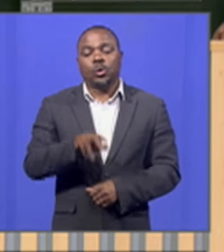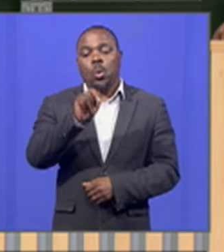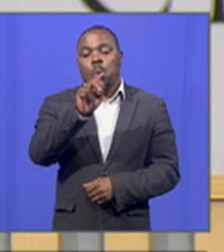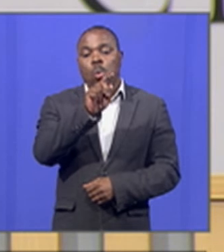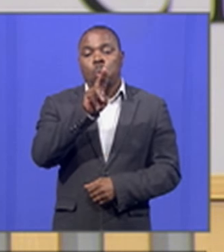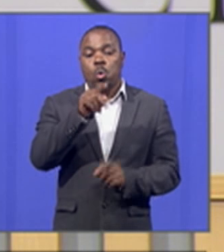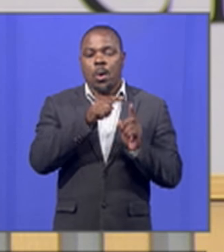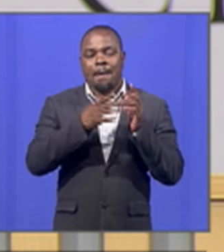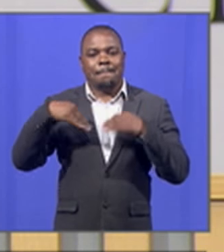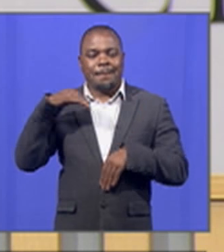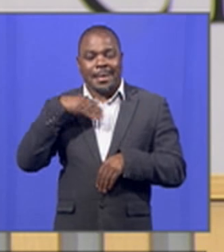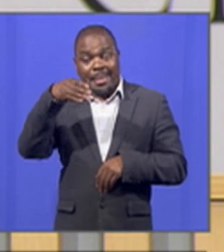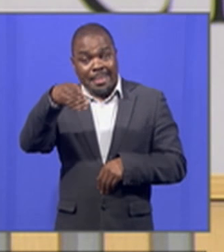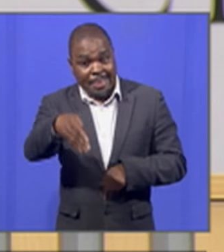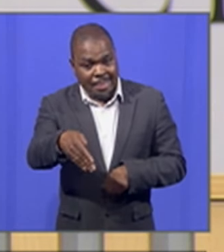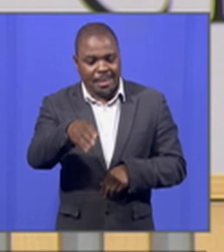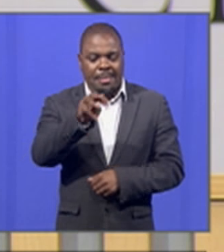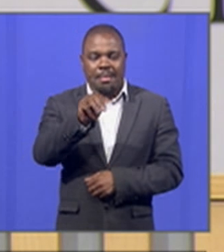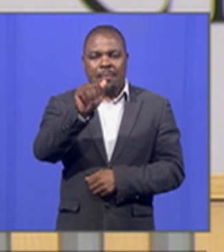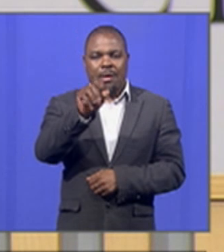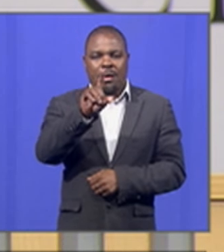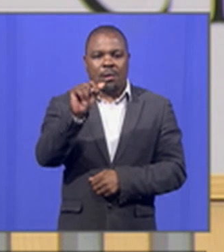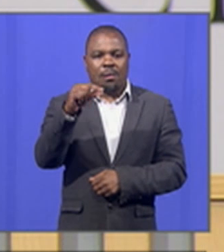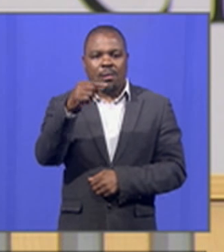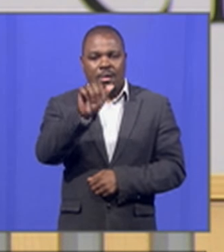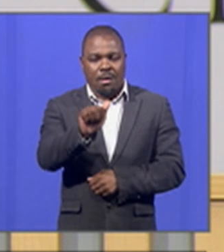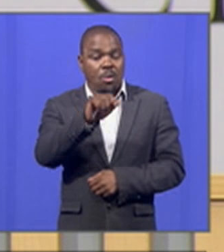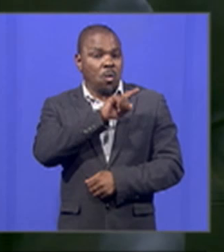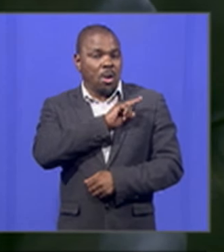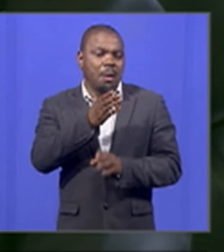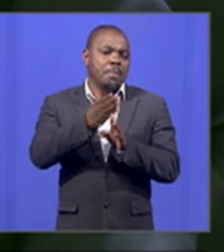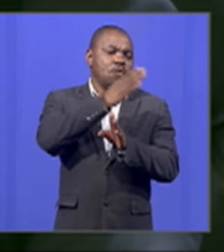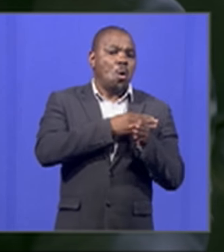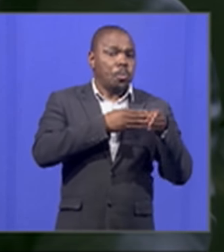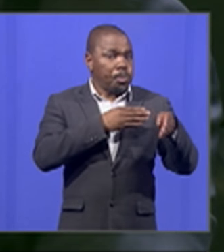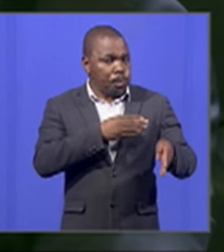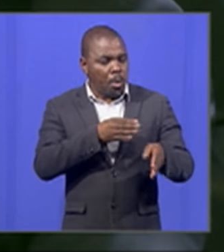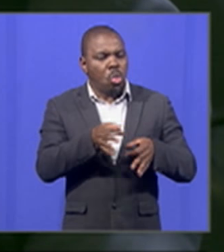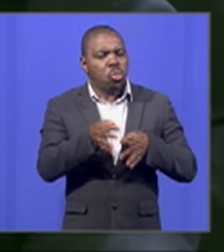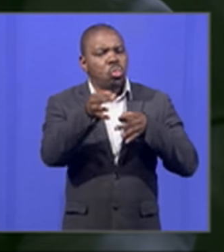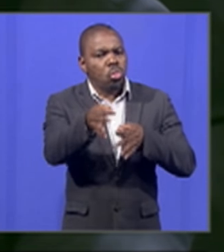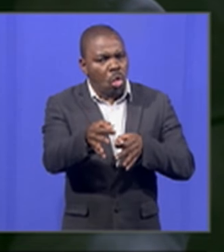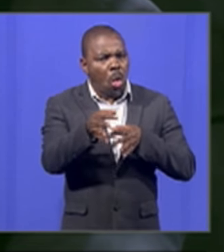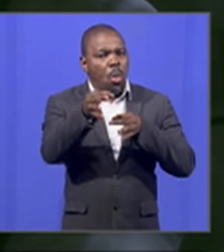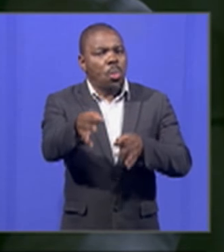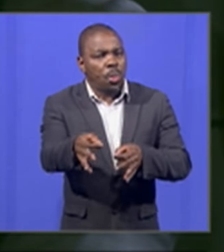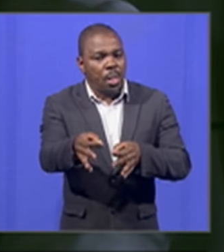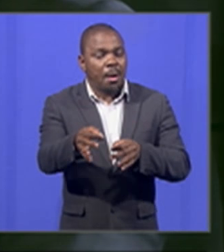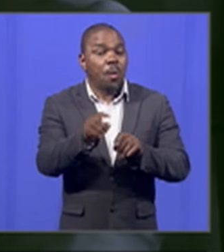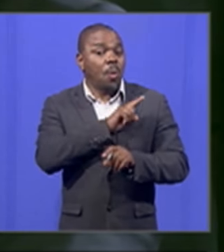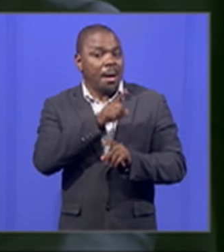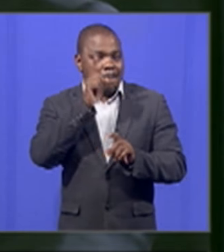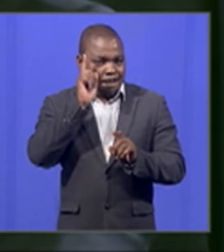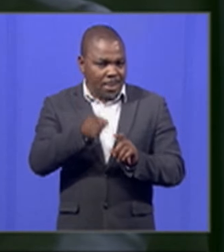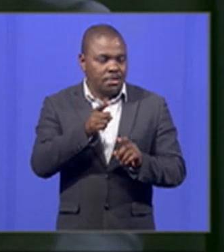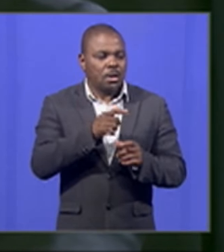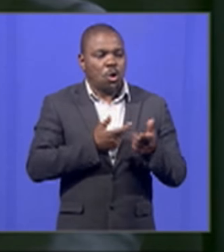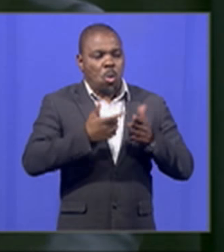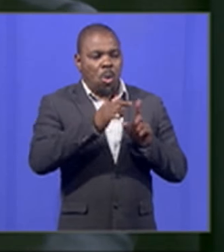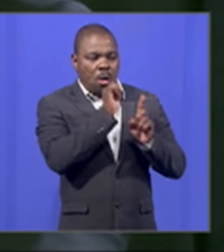pele ga komishene ya Madlanga morago ga gore go tšwelela ga gagwe peleng go diegišwe ke ge a swanelwa ke go boledišana